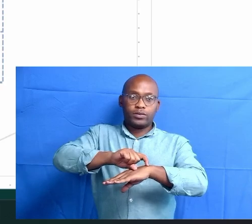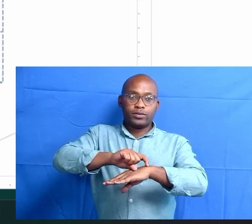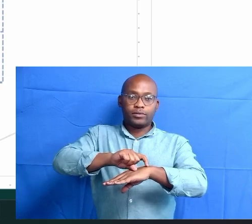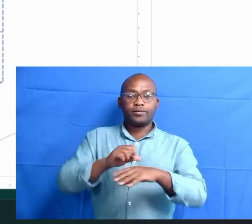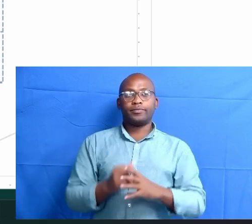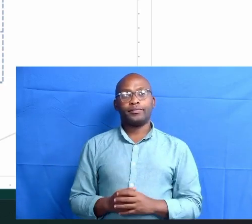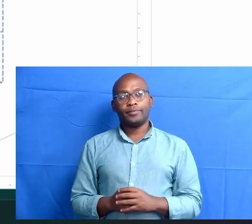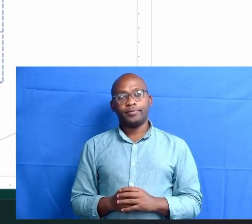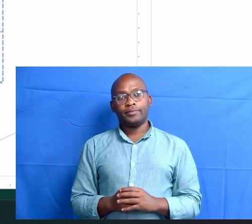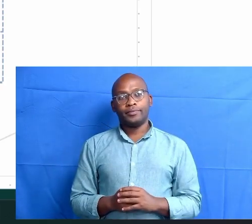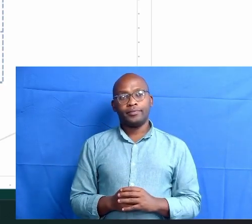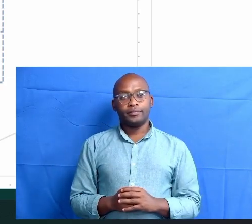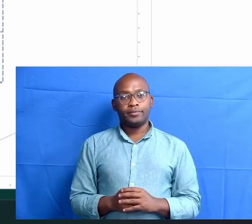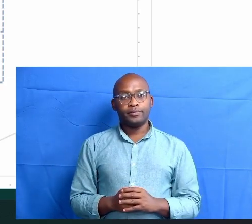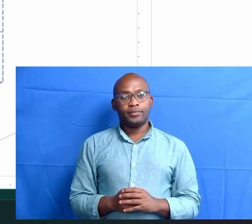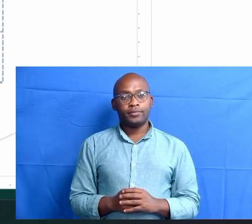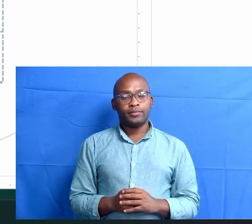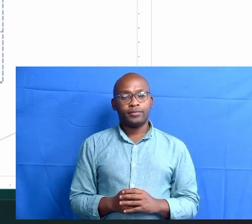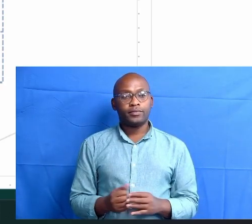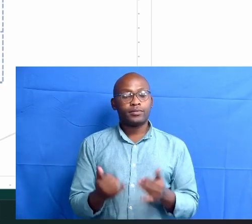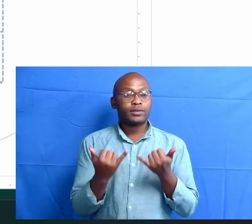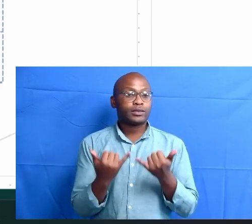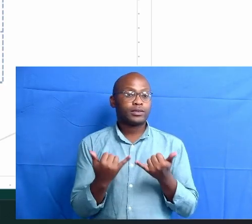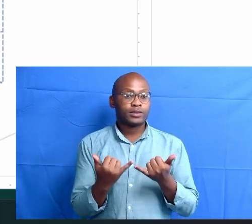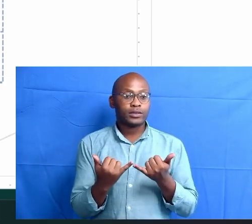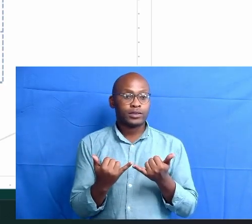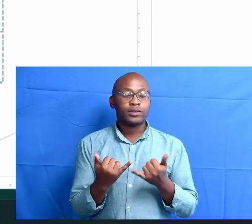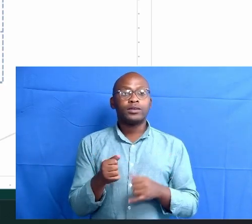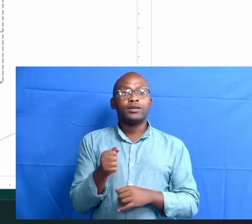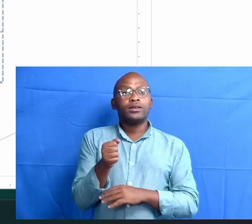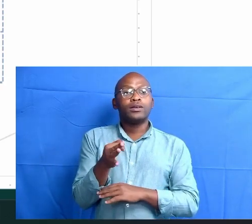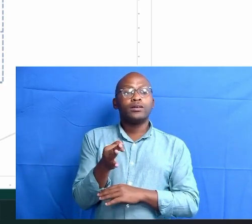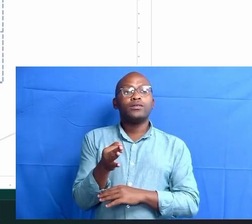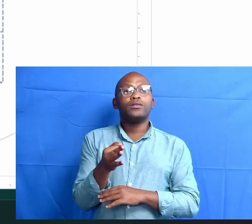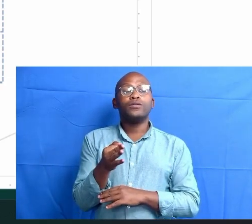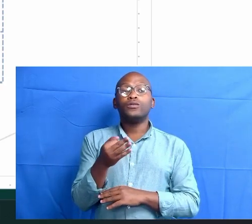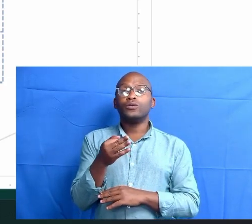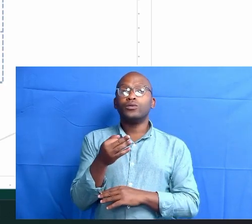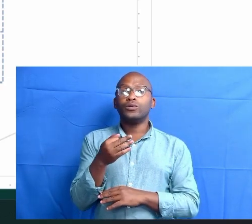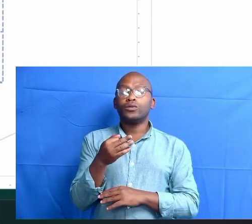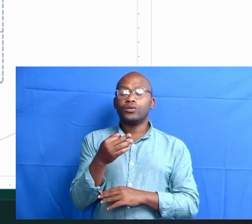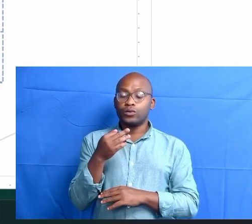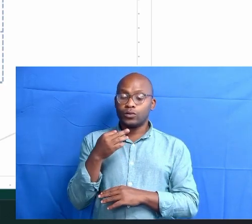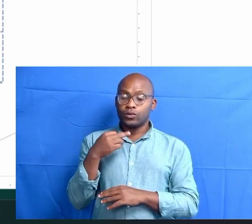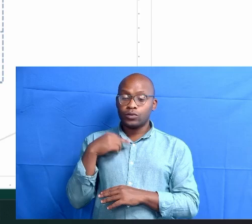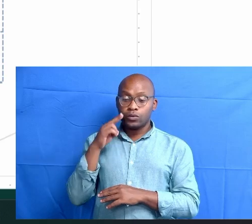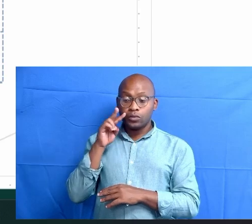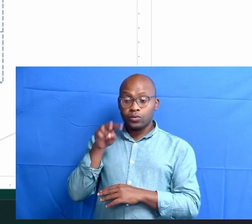centimeters, 3 meters of the width. And now if you go to the width on the